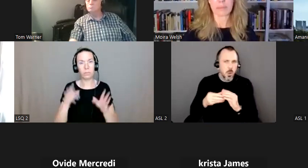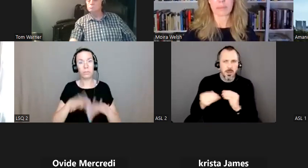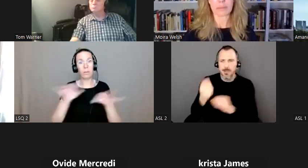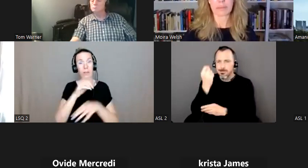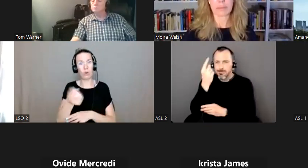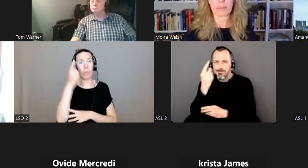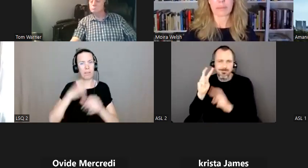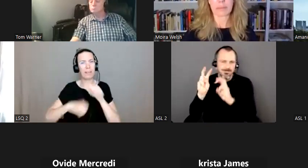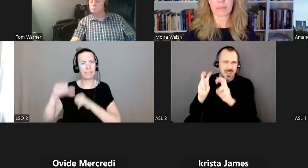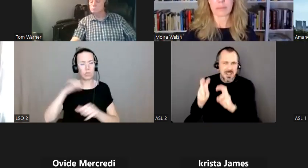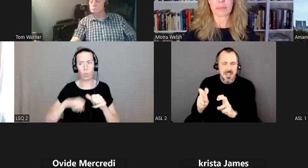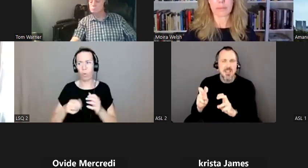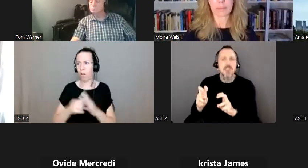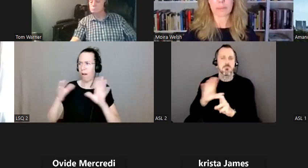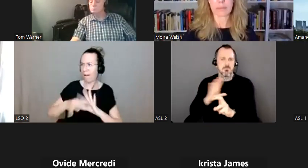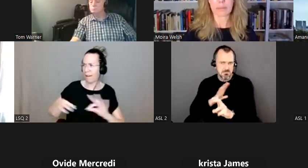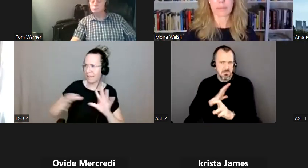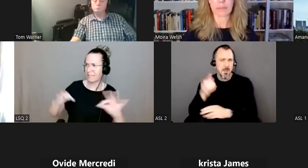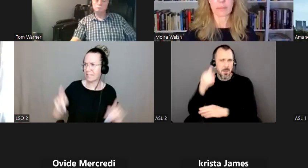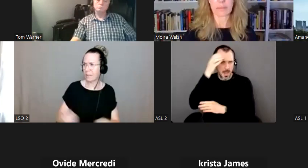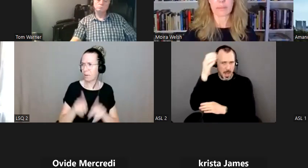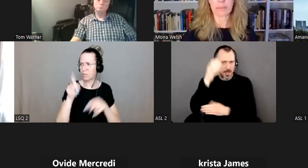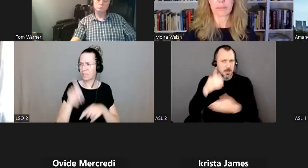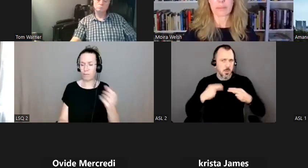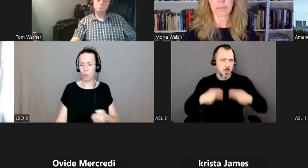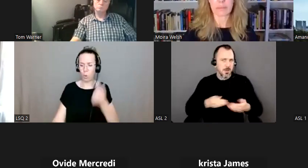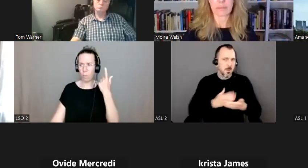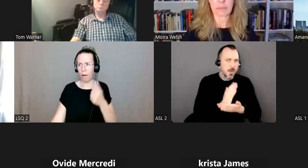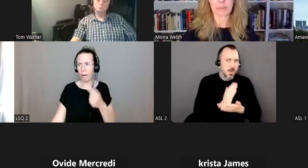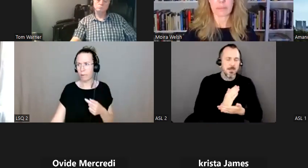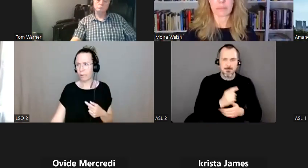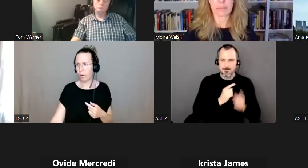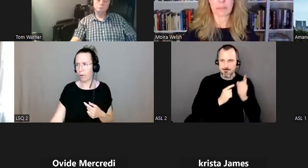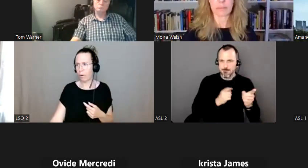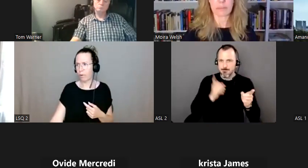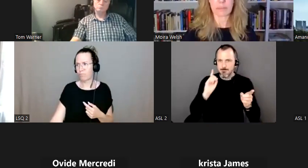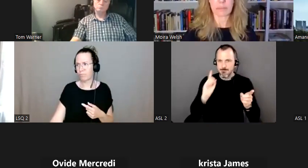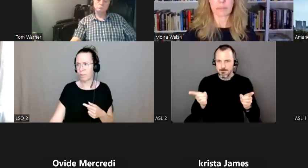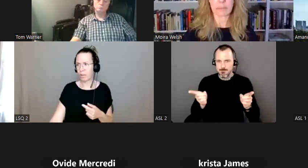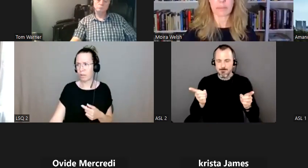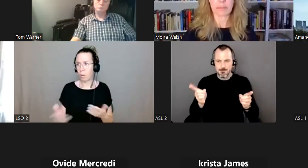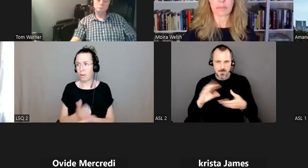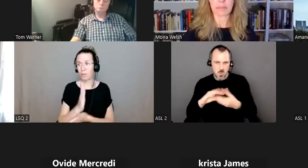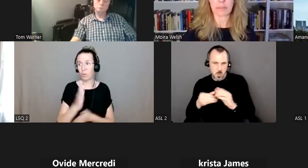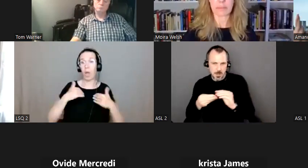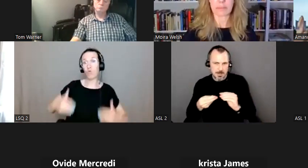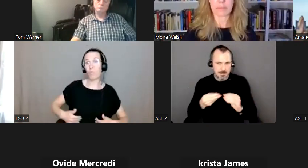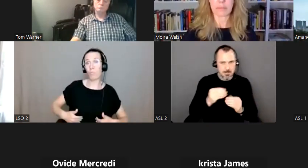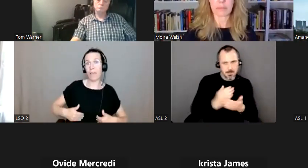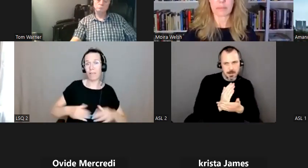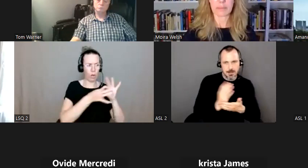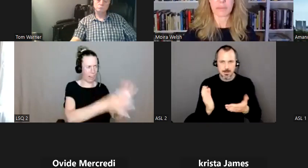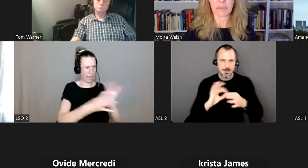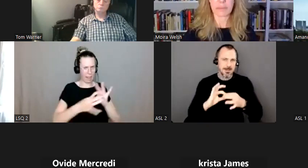concepts like human rights. So once we have the stories, how do we then link that with frameworks that might be human rights,